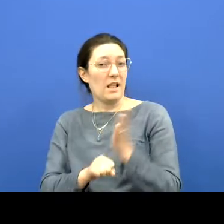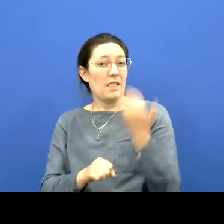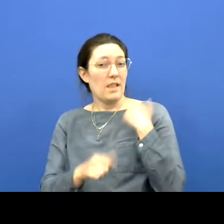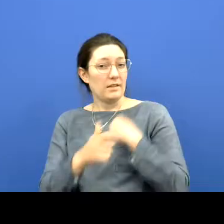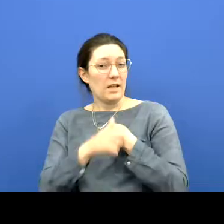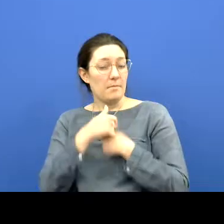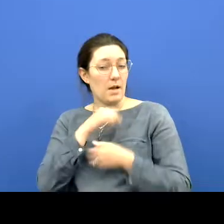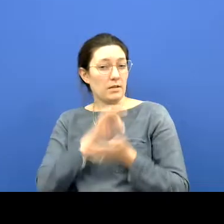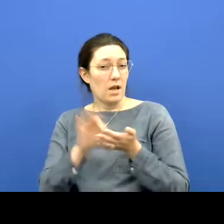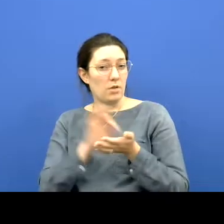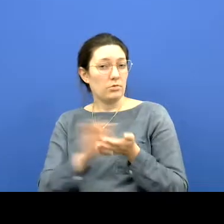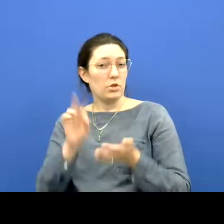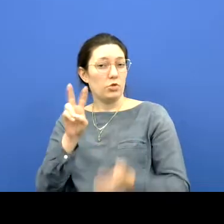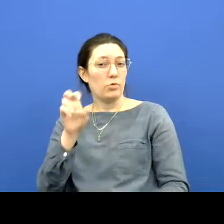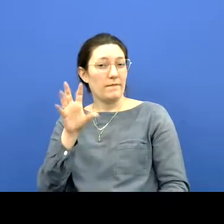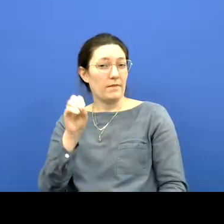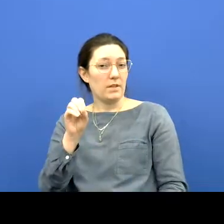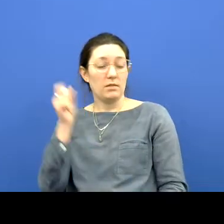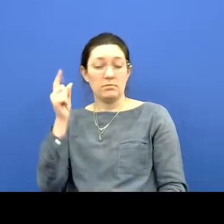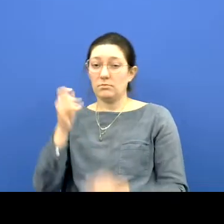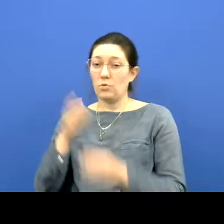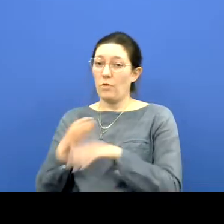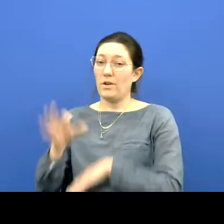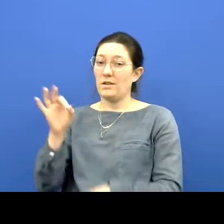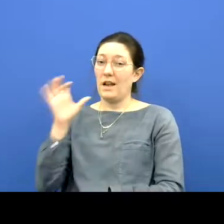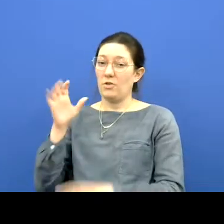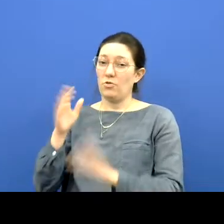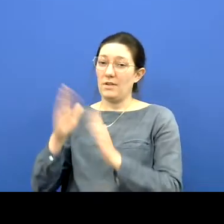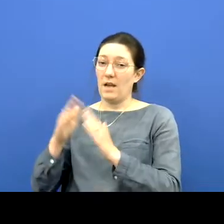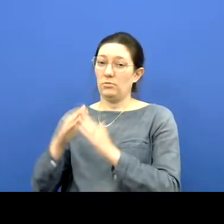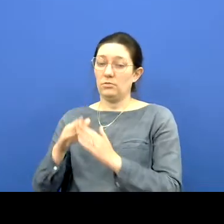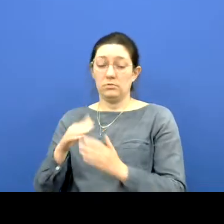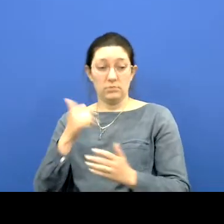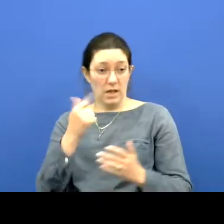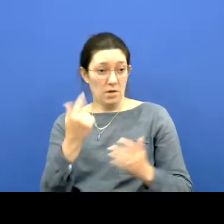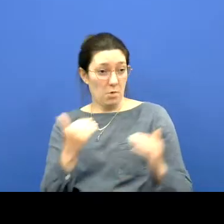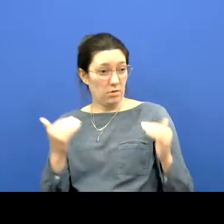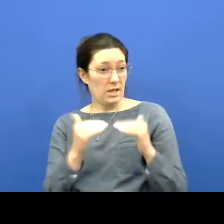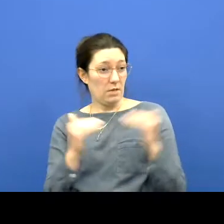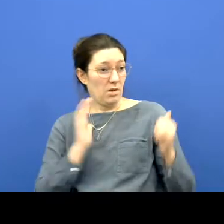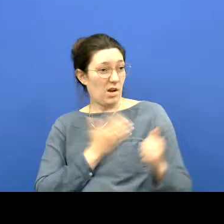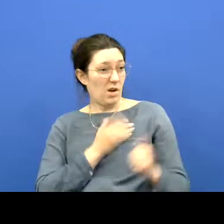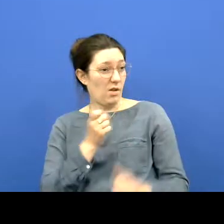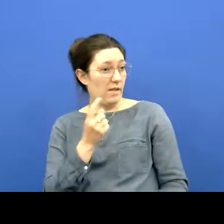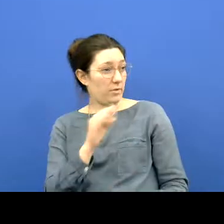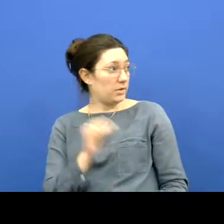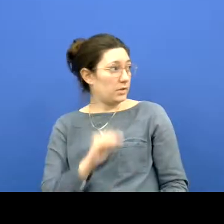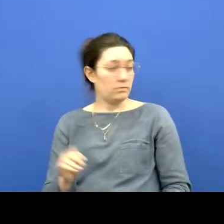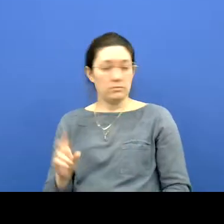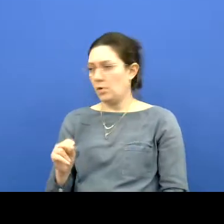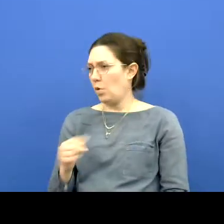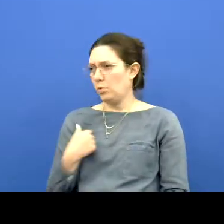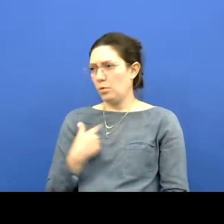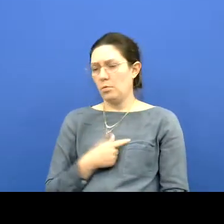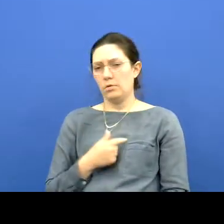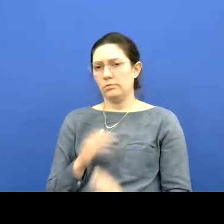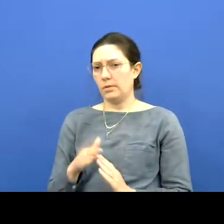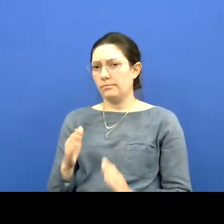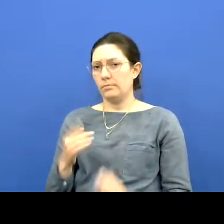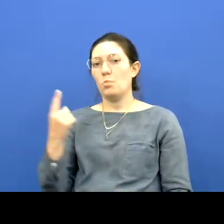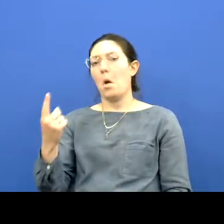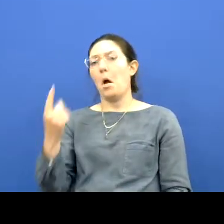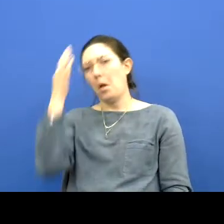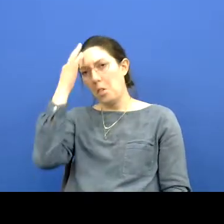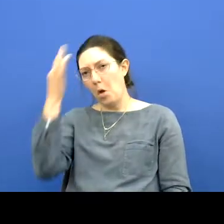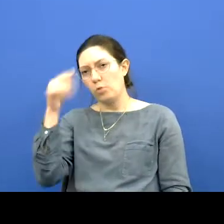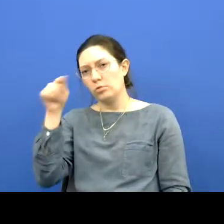250 of the 900 plus towns. And has anybody even come close to our 11%? No. Okay. The only one who's come close